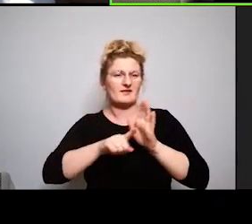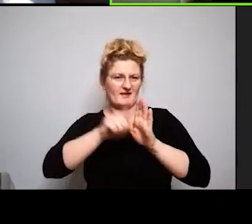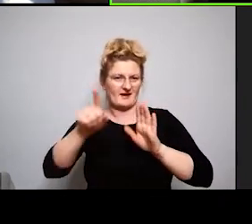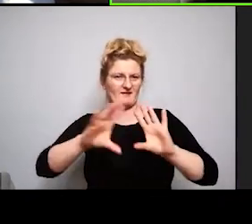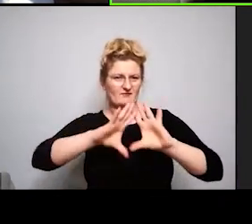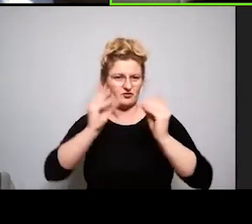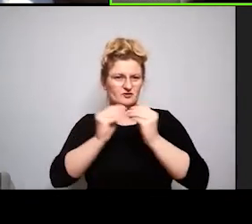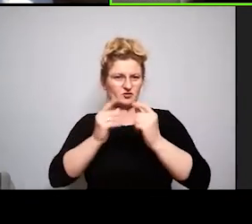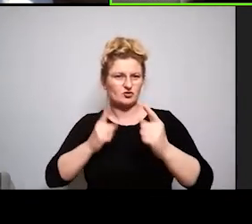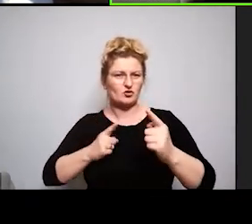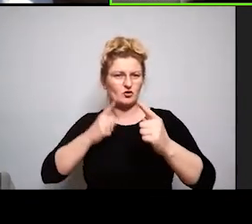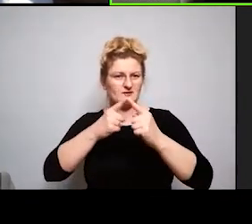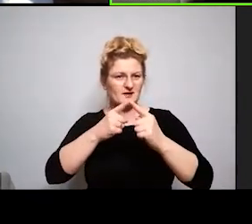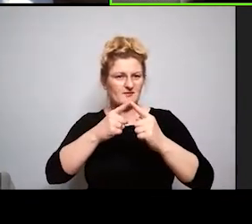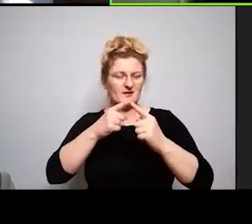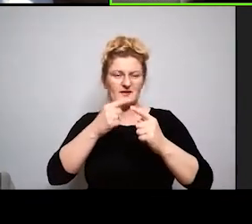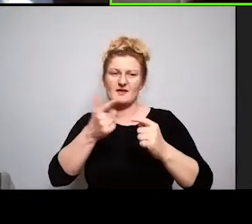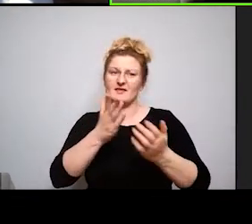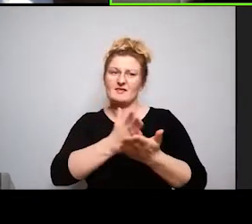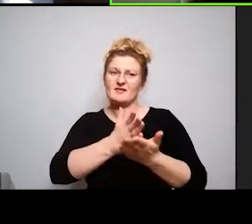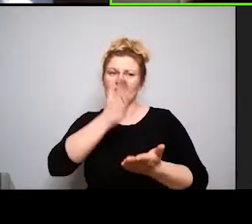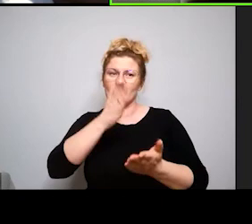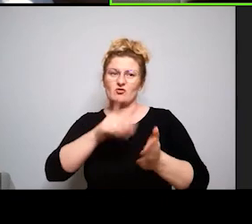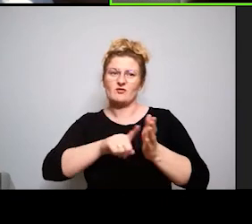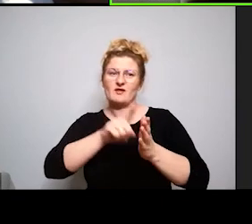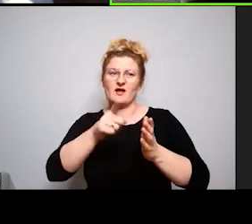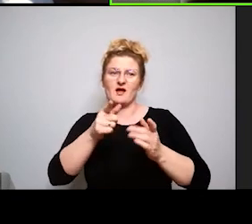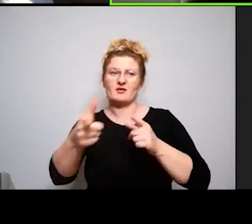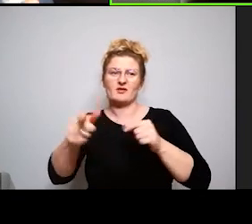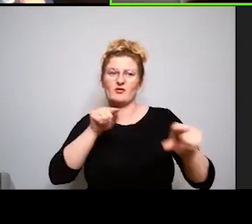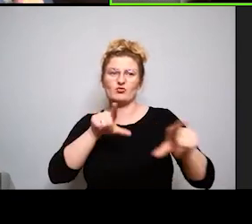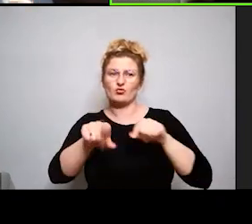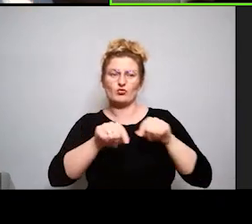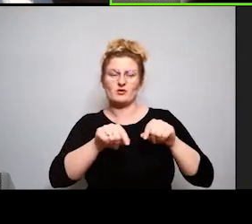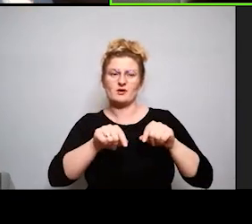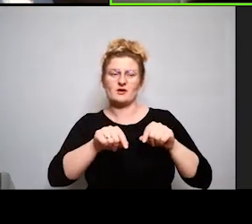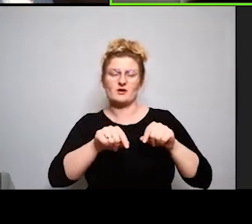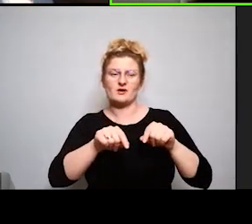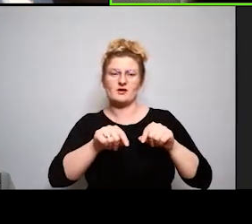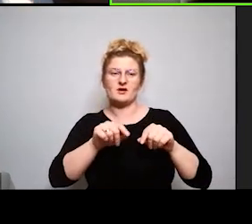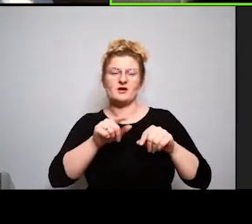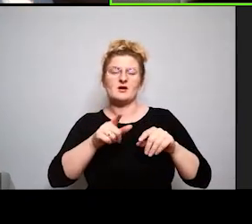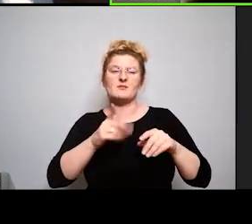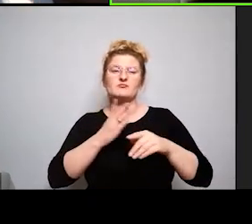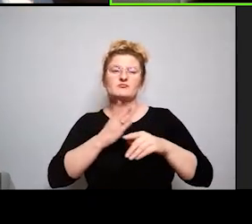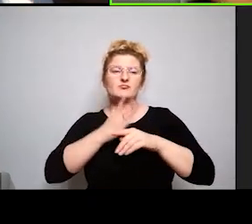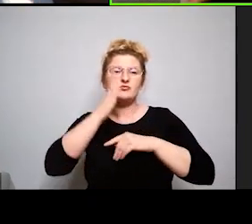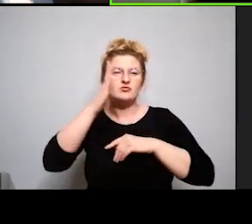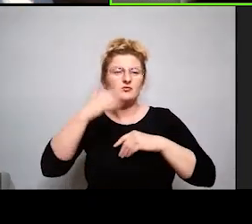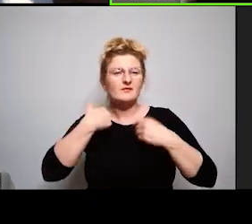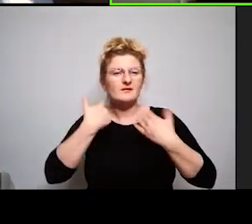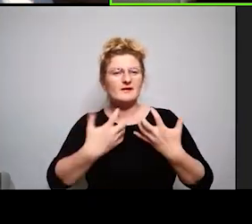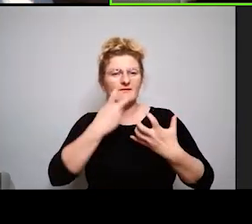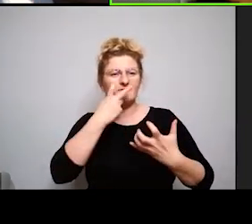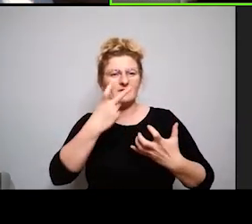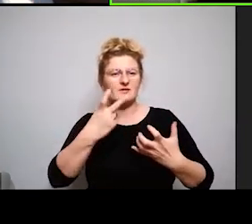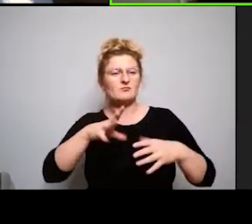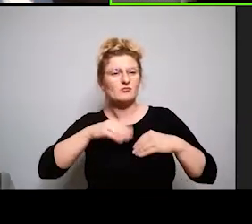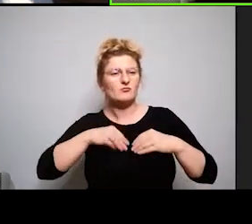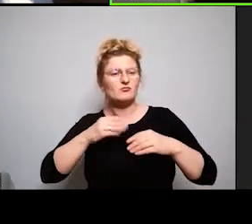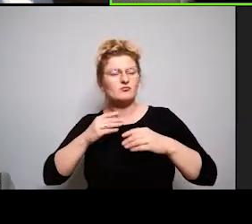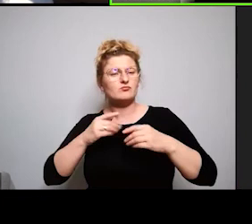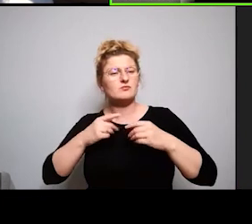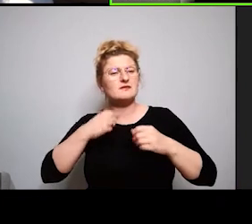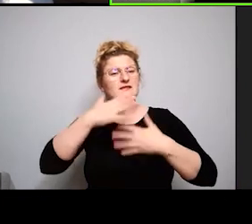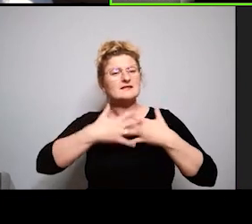the career you want to do, the job you want to do, but you know that the option is there and you can